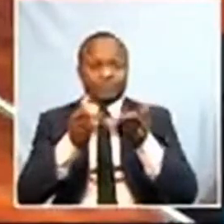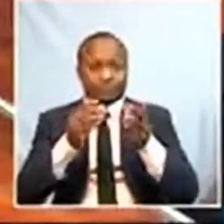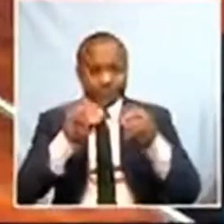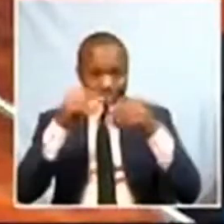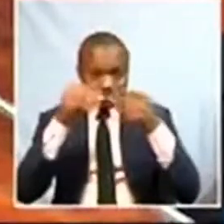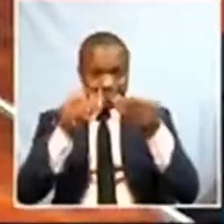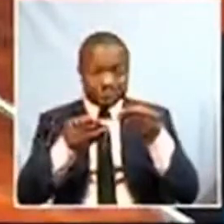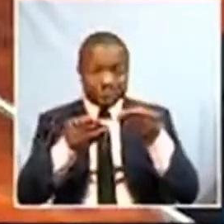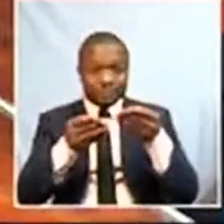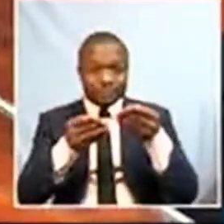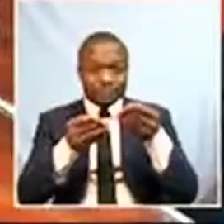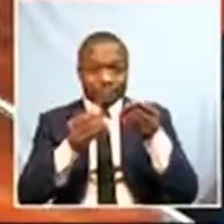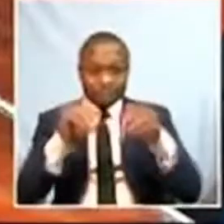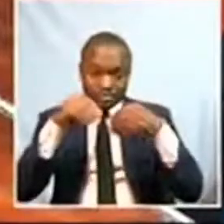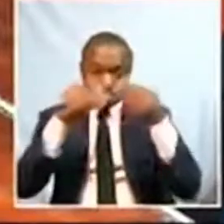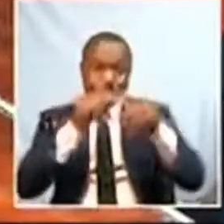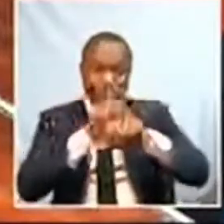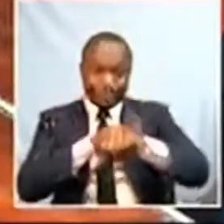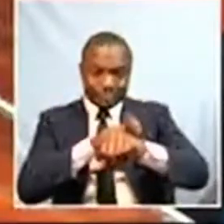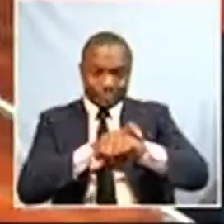Or should I say delivery period.